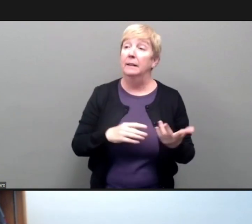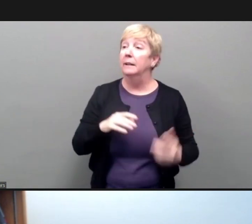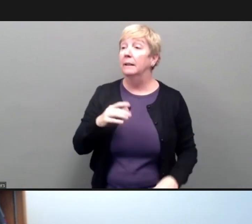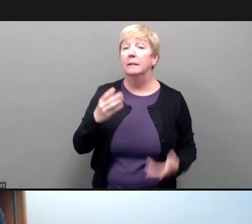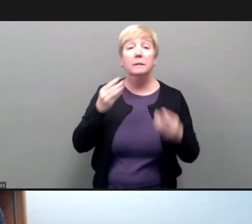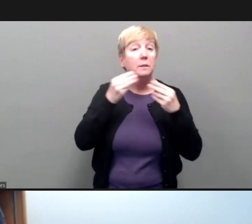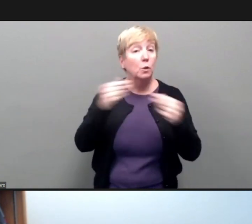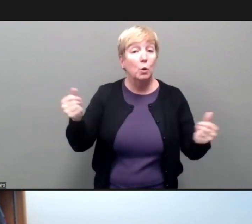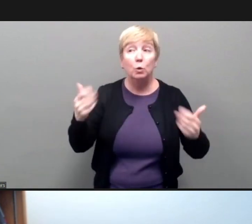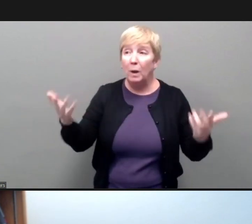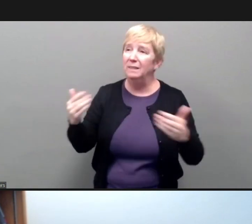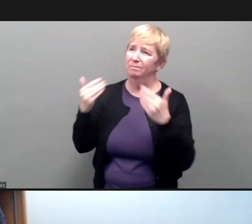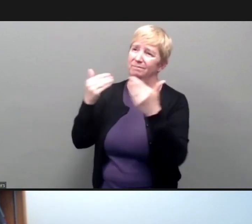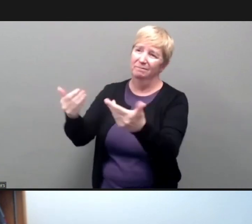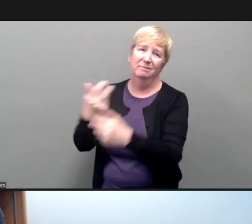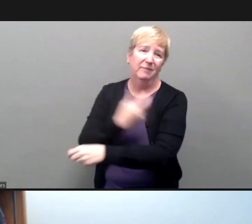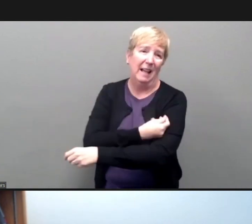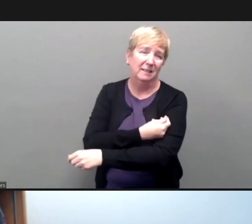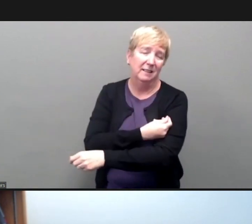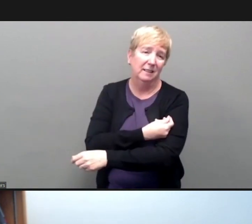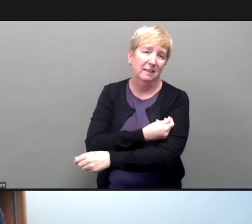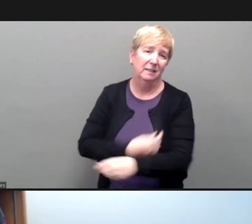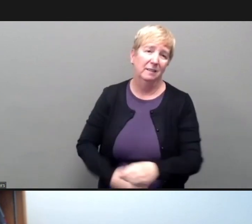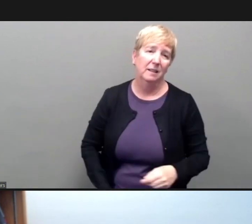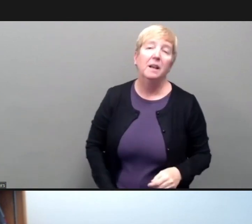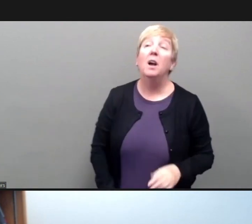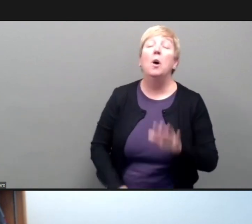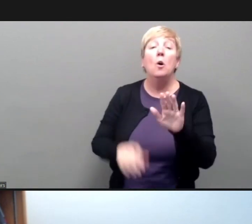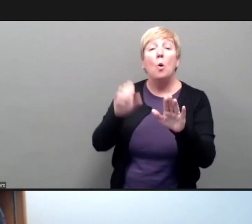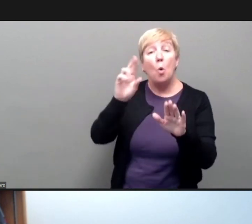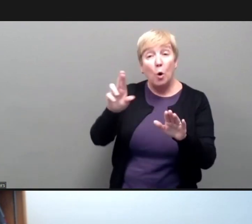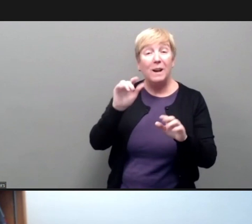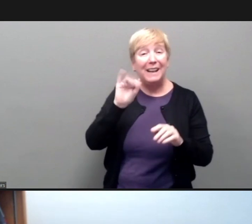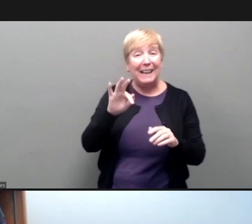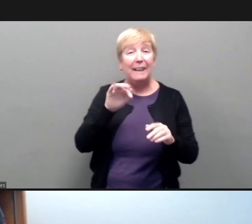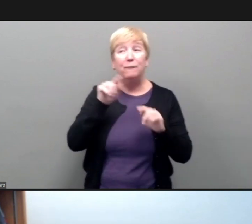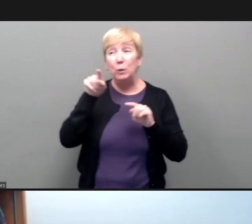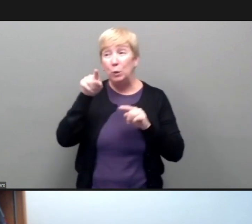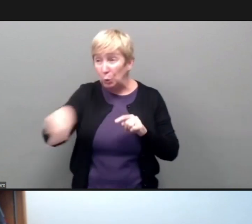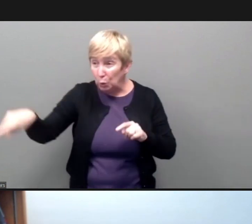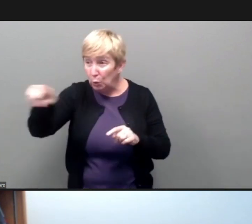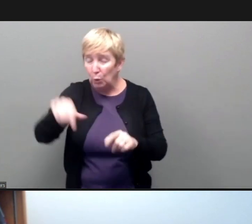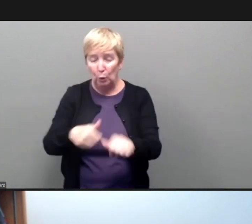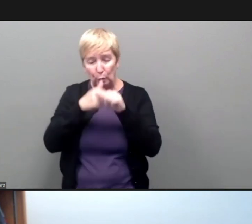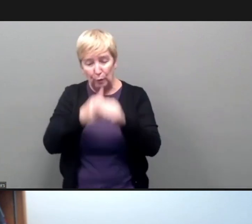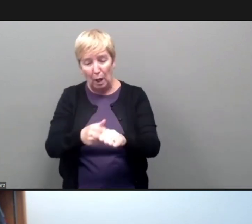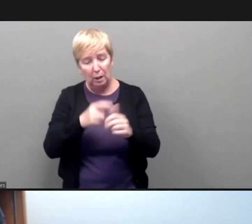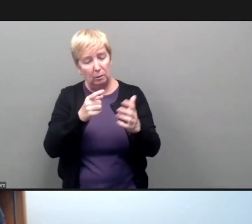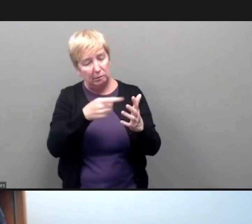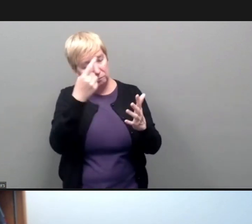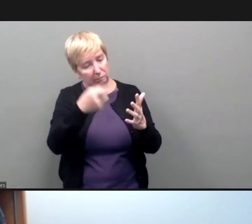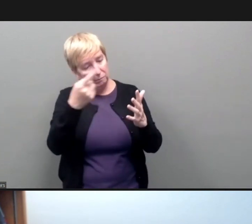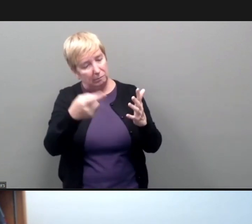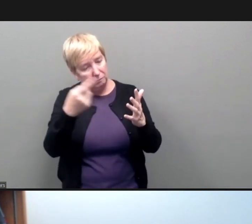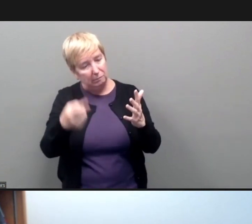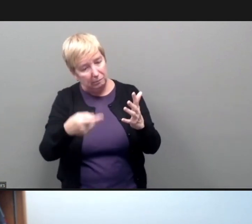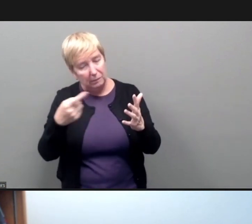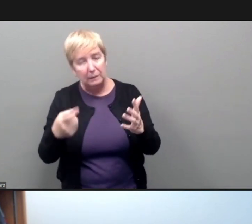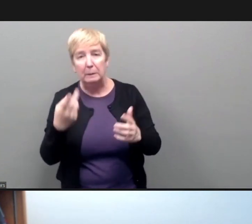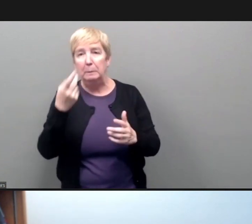get vaccinated or follow all the, if everybody simply followed all the other public health recommendations